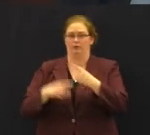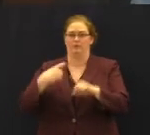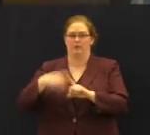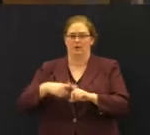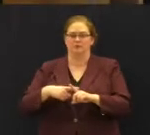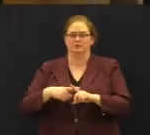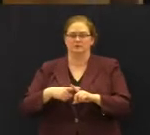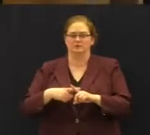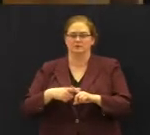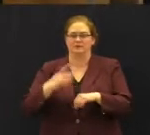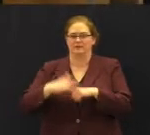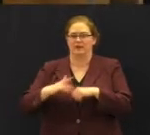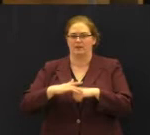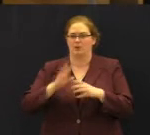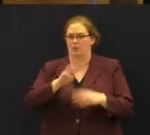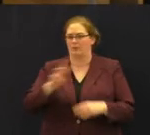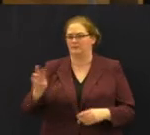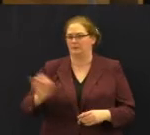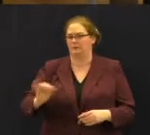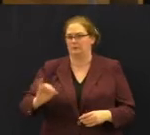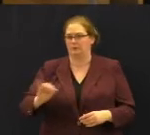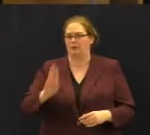also available on our website,